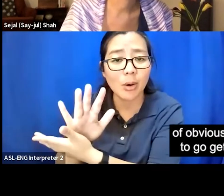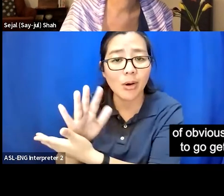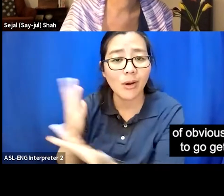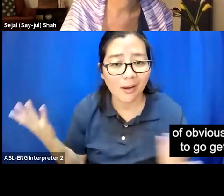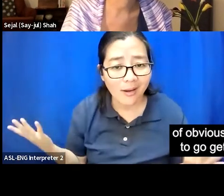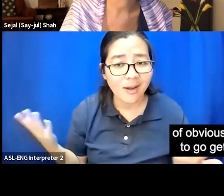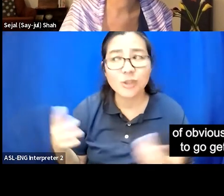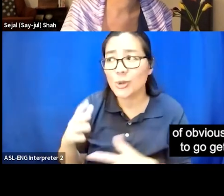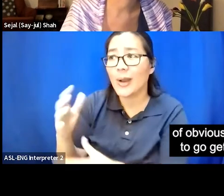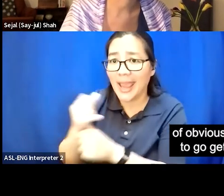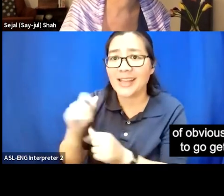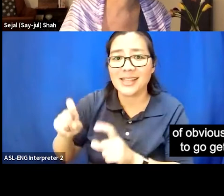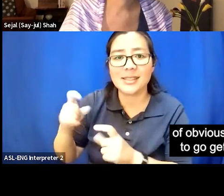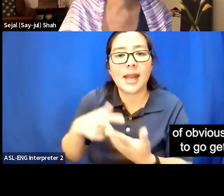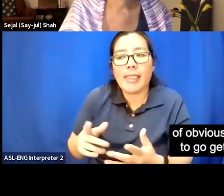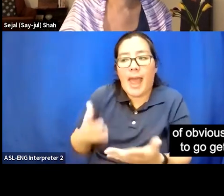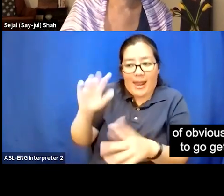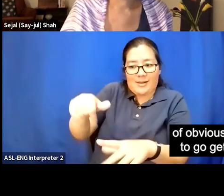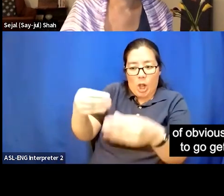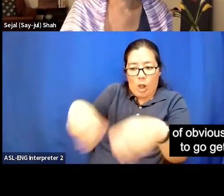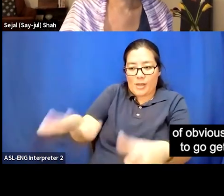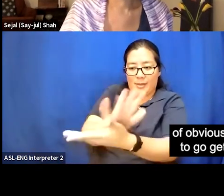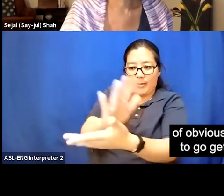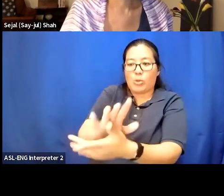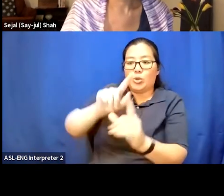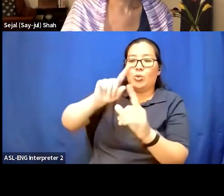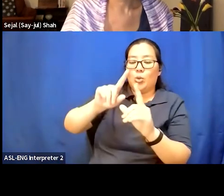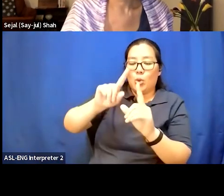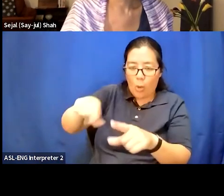obvious. Why do I have to go get tested for it?